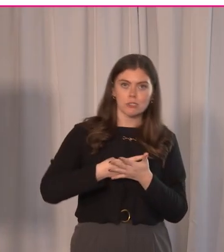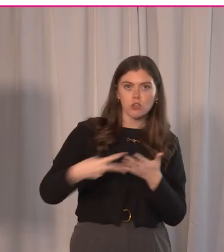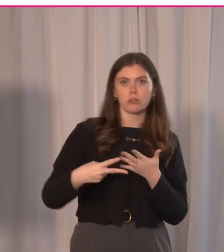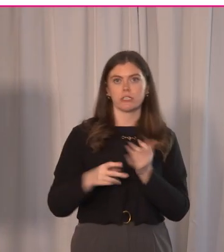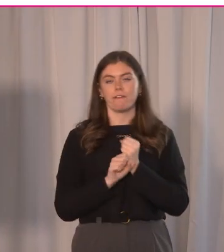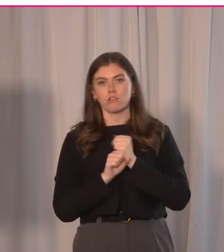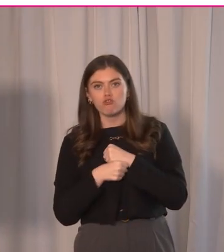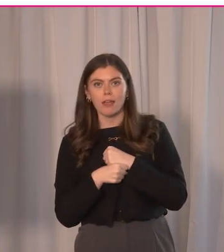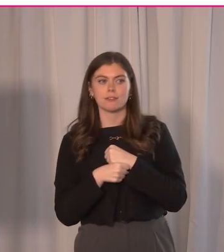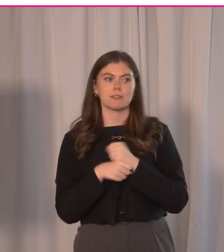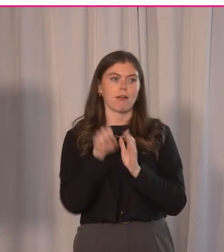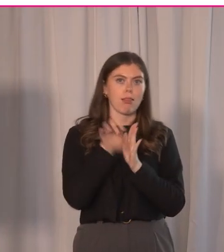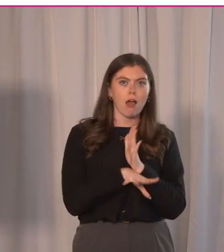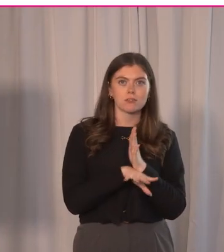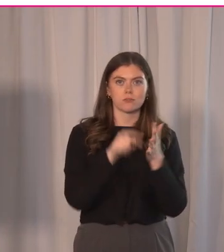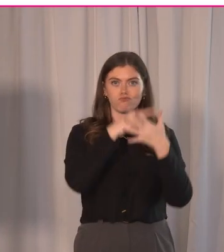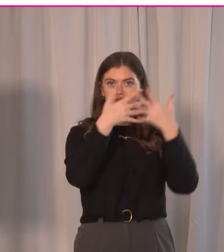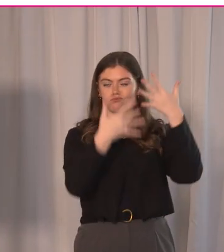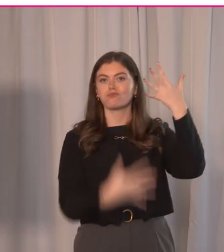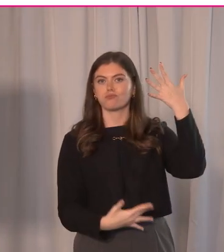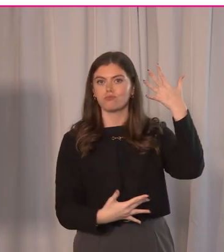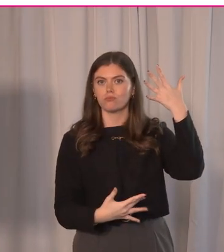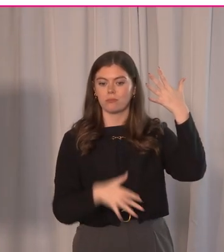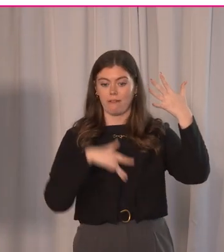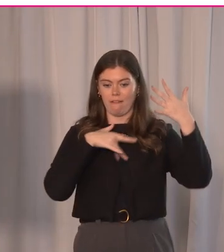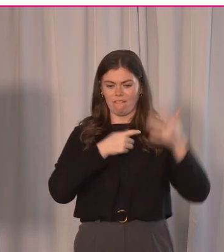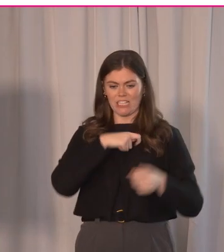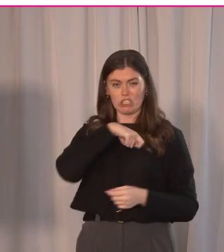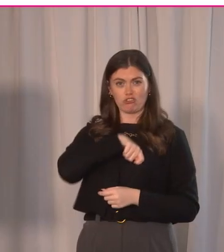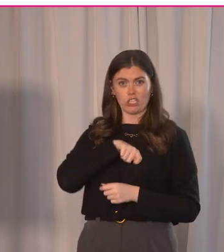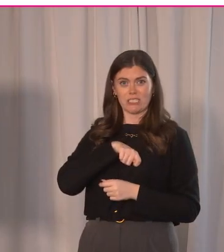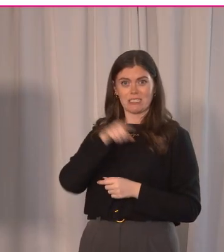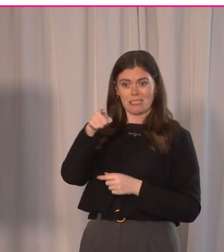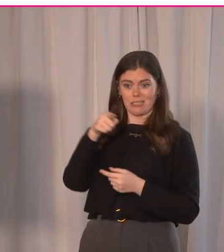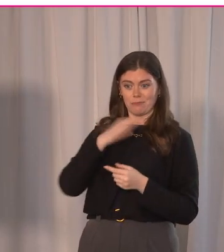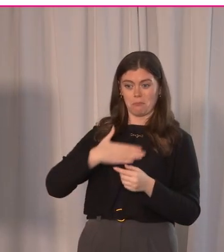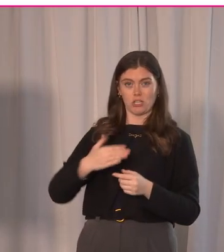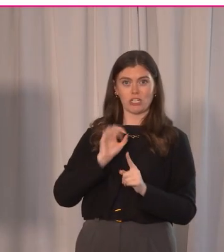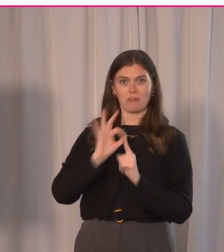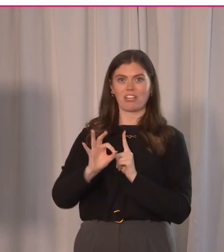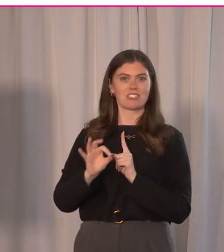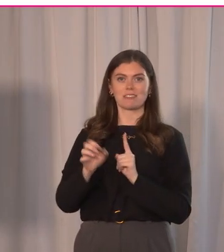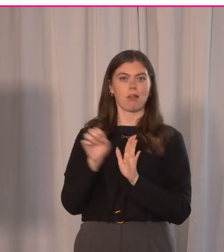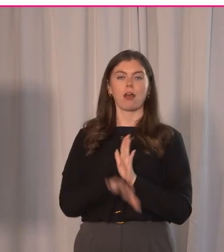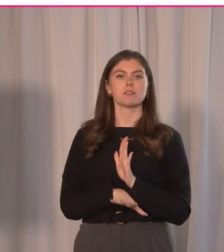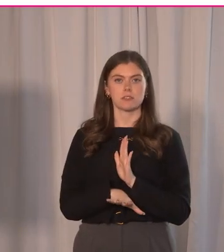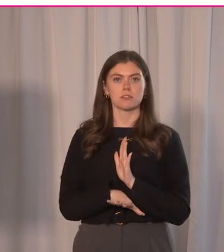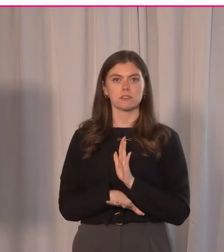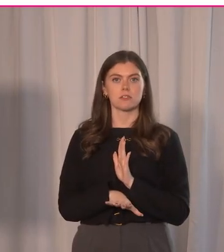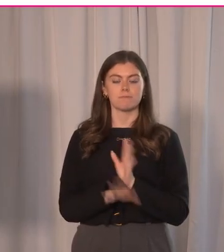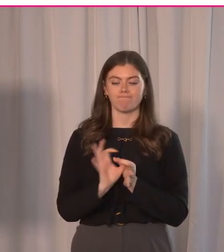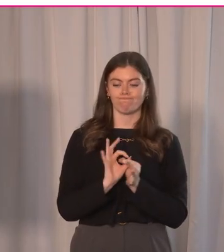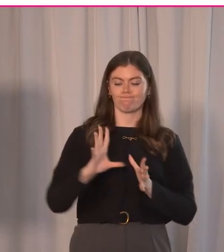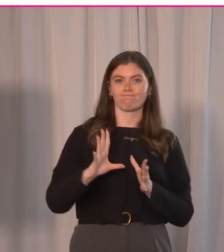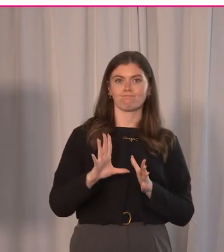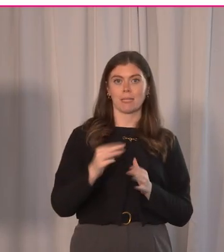frustrated, lost. They lost trust in some maternity professionals. All of this means that